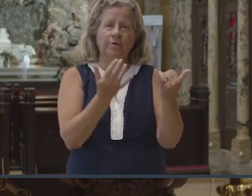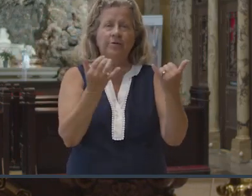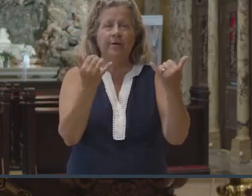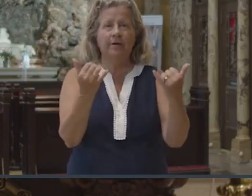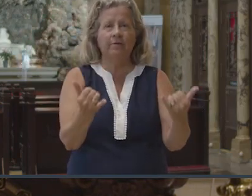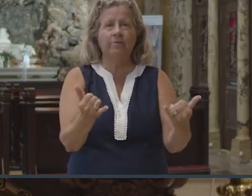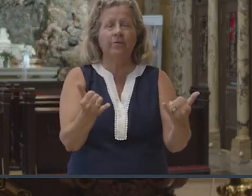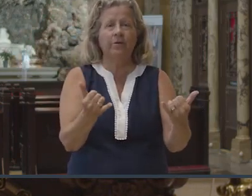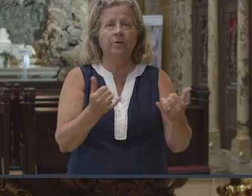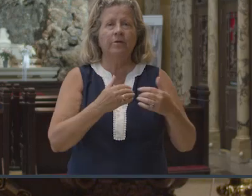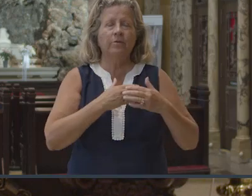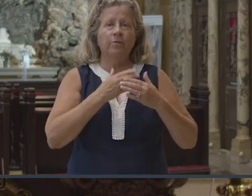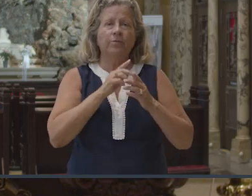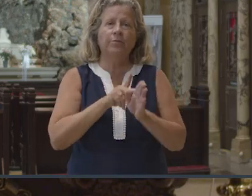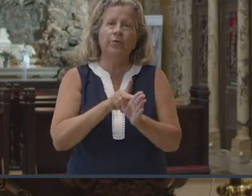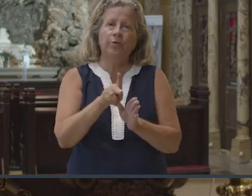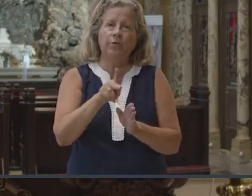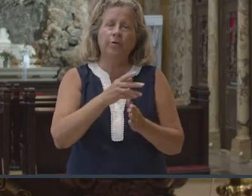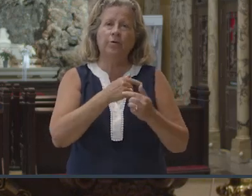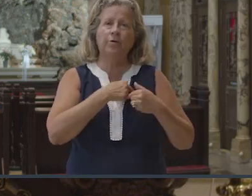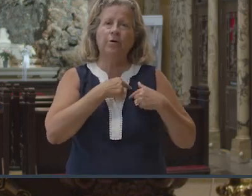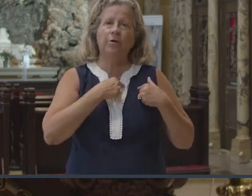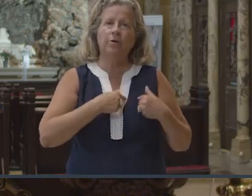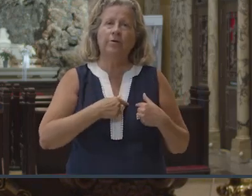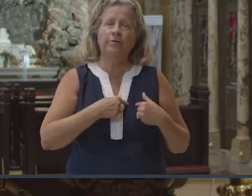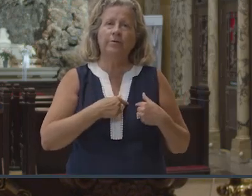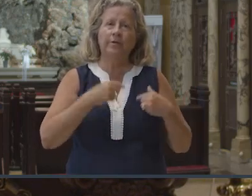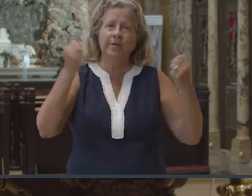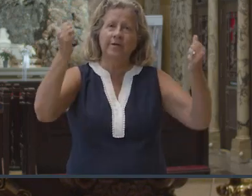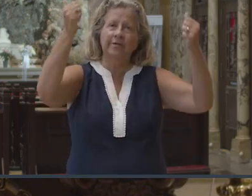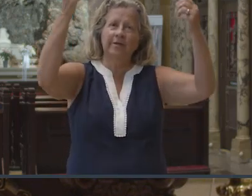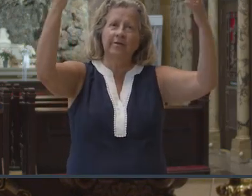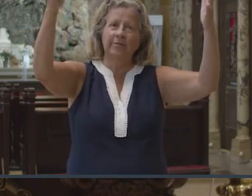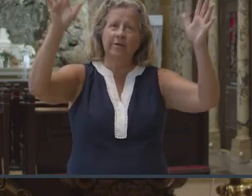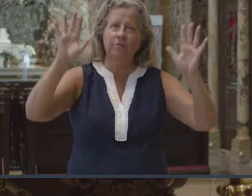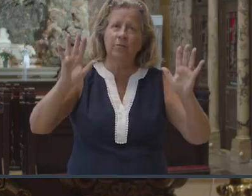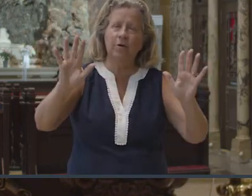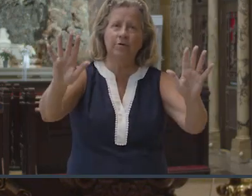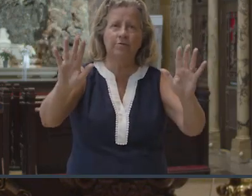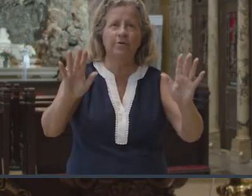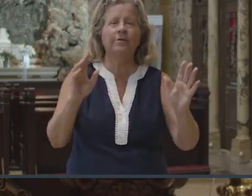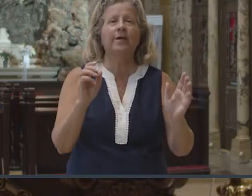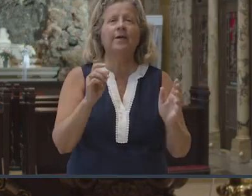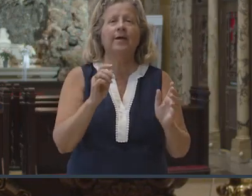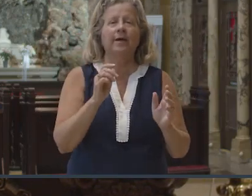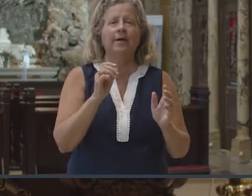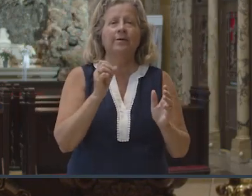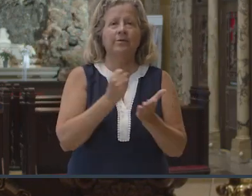our hearts to celebrate these wondrous and sacred mysteries.